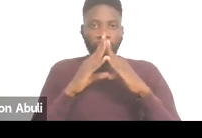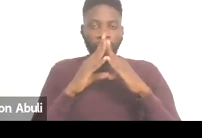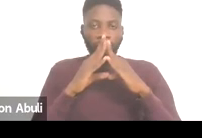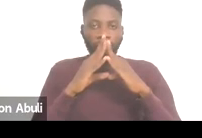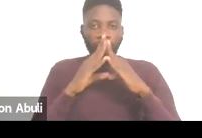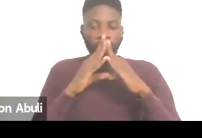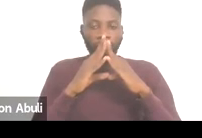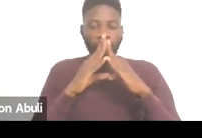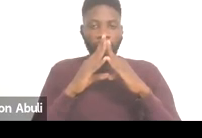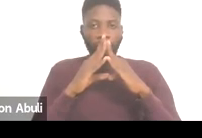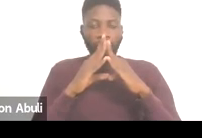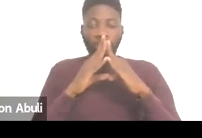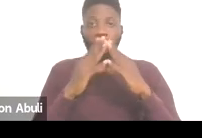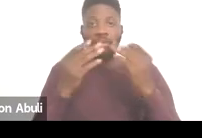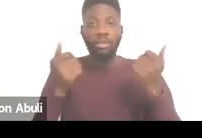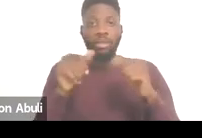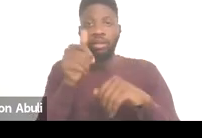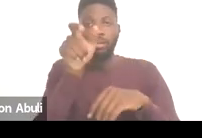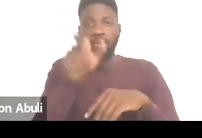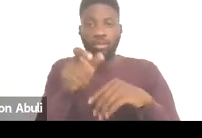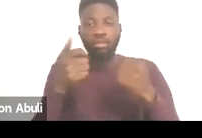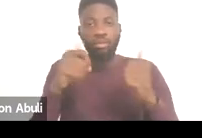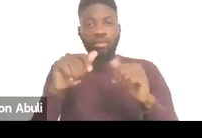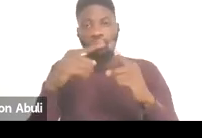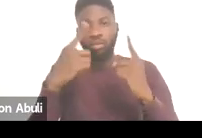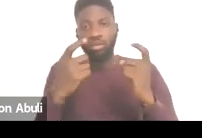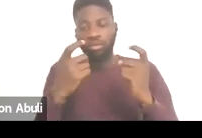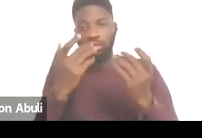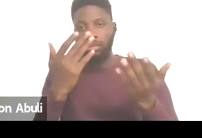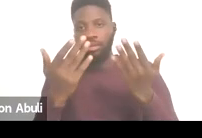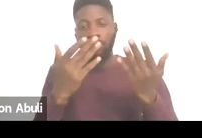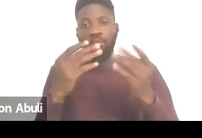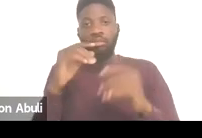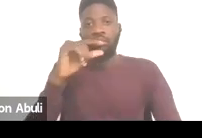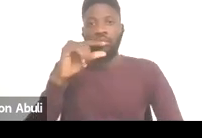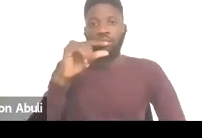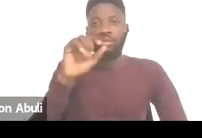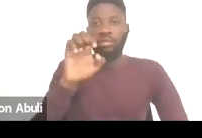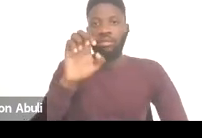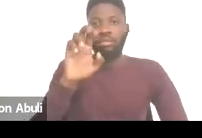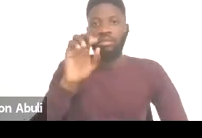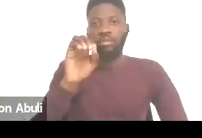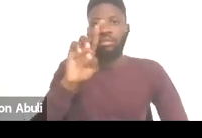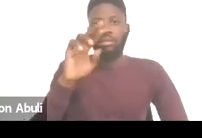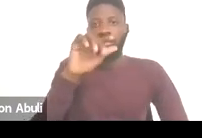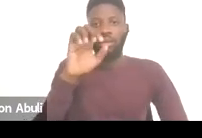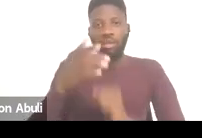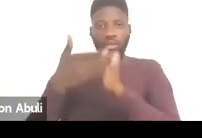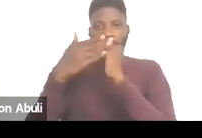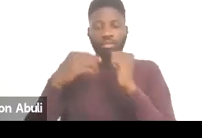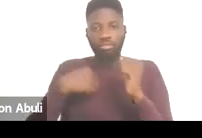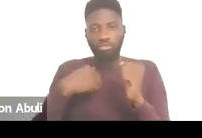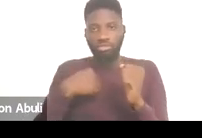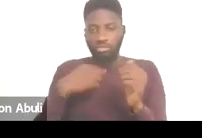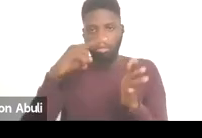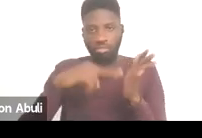Maybe anyone else? Any question? Maybe George, you can help me read through and see whether there is any other question